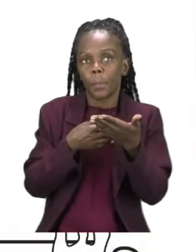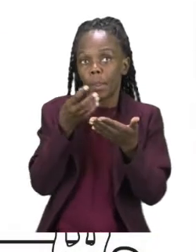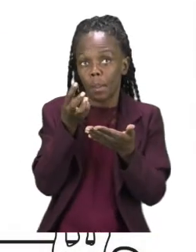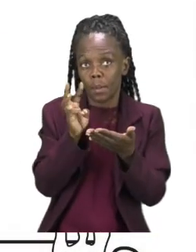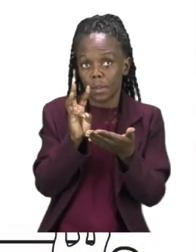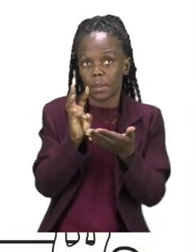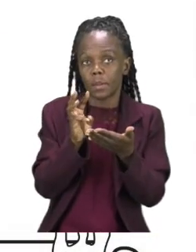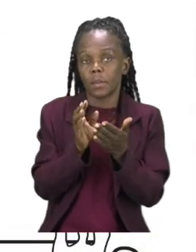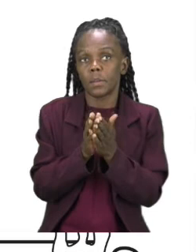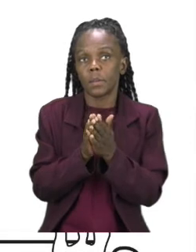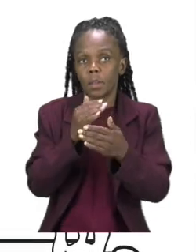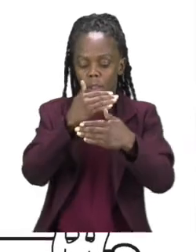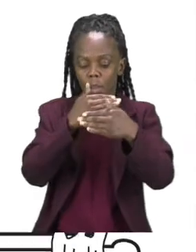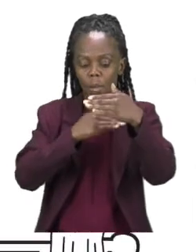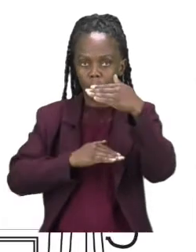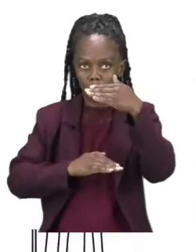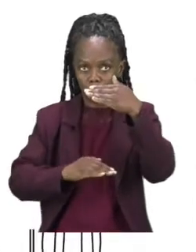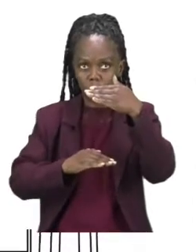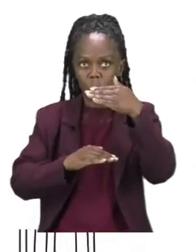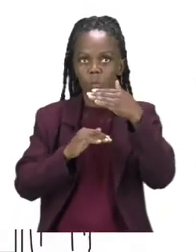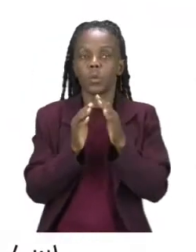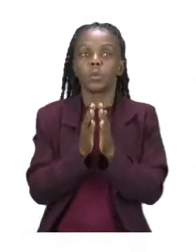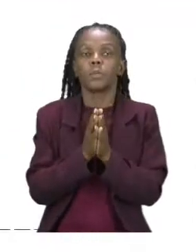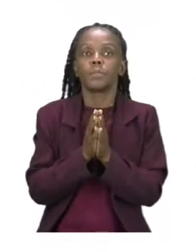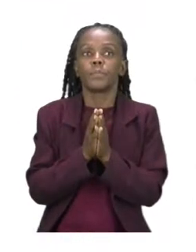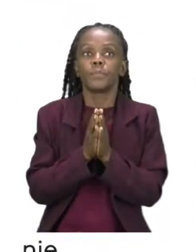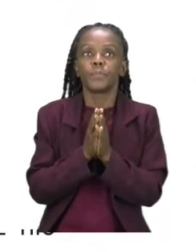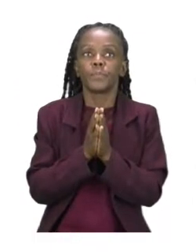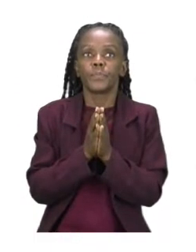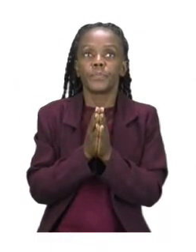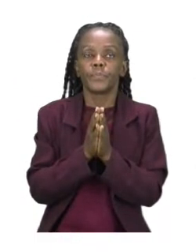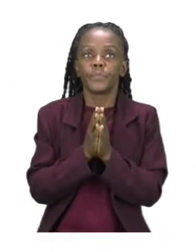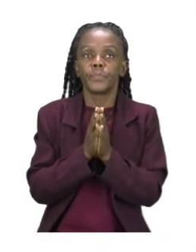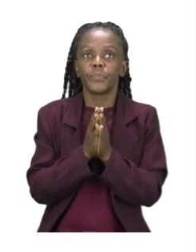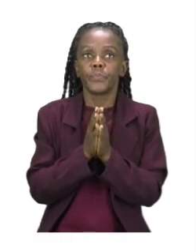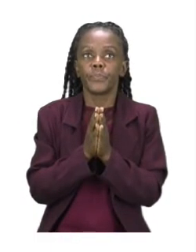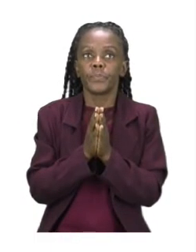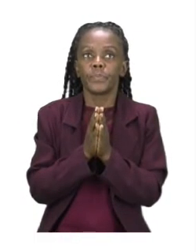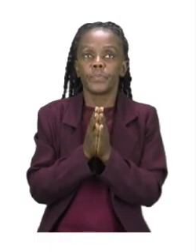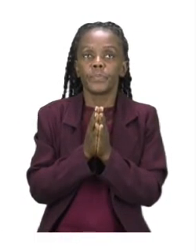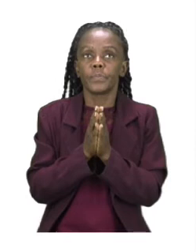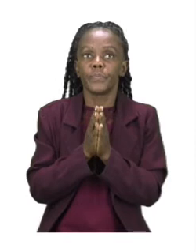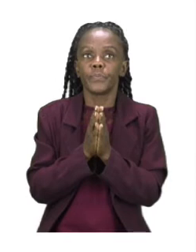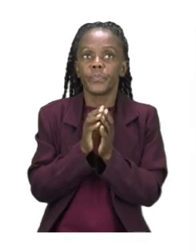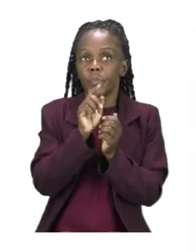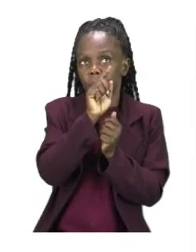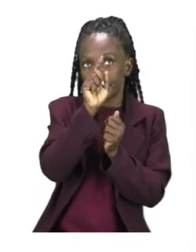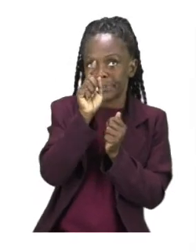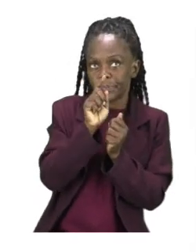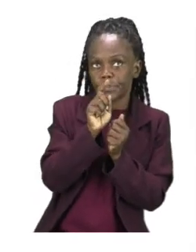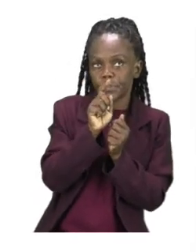to the bottom of our exercise. The bottom of our exercise is asking us to fill